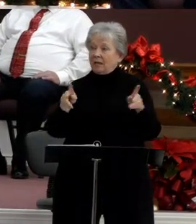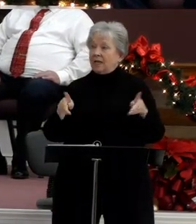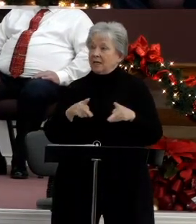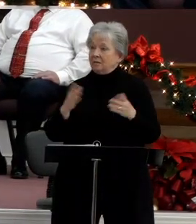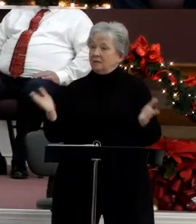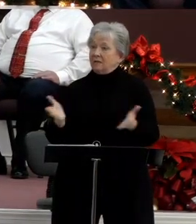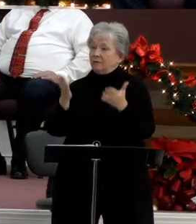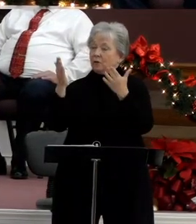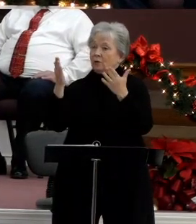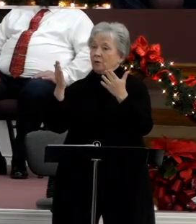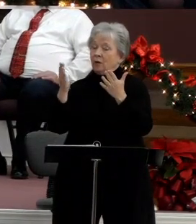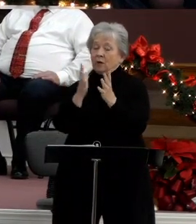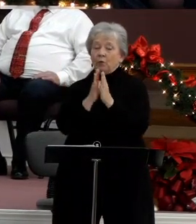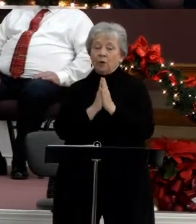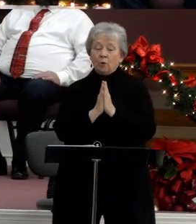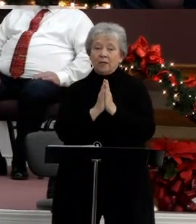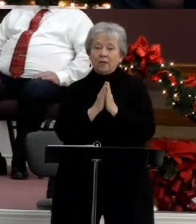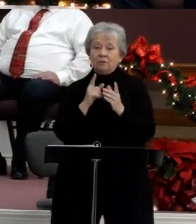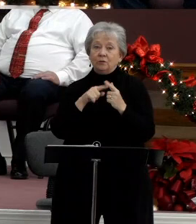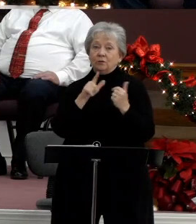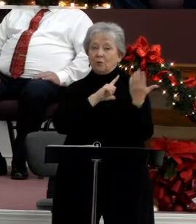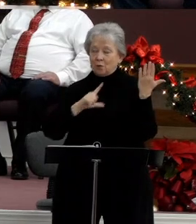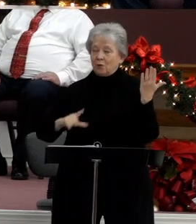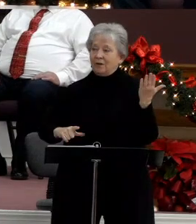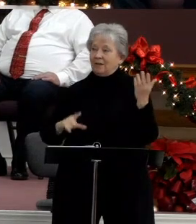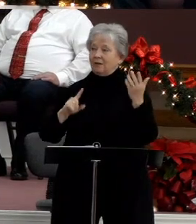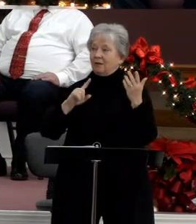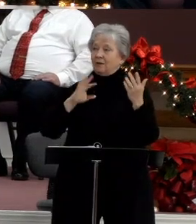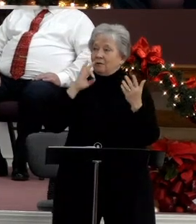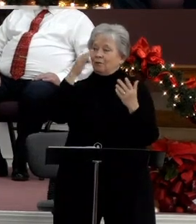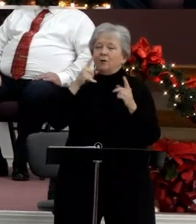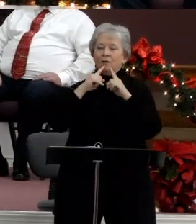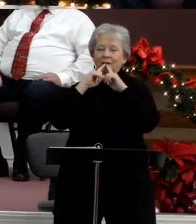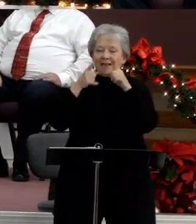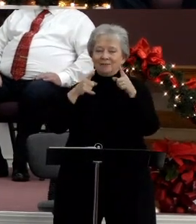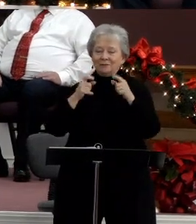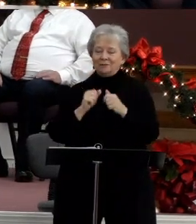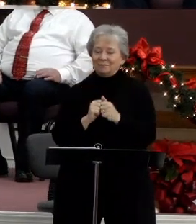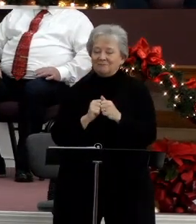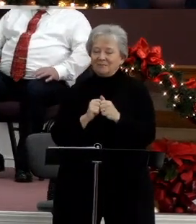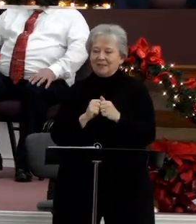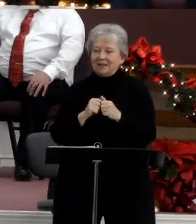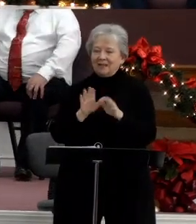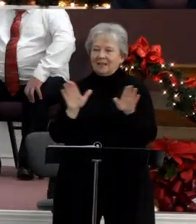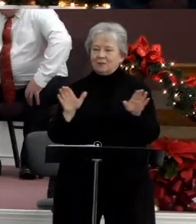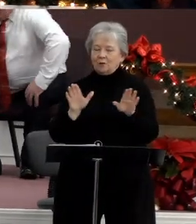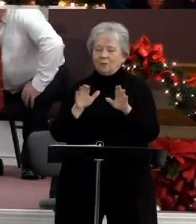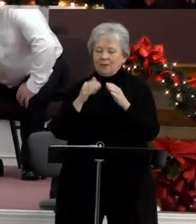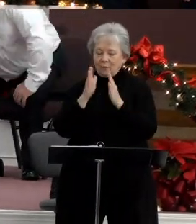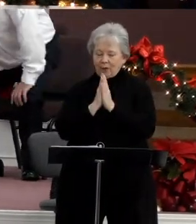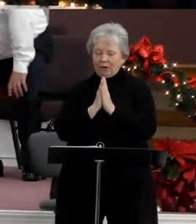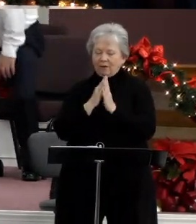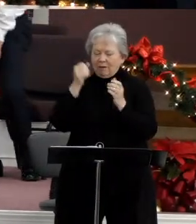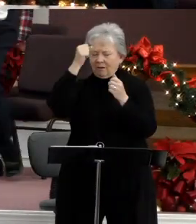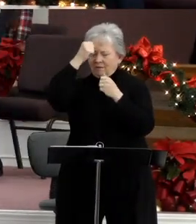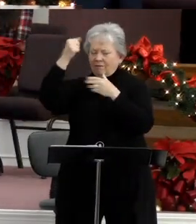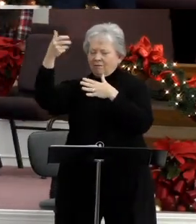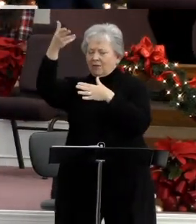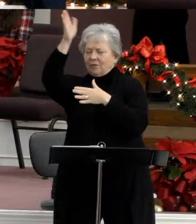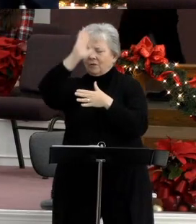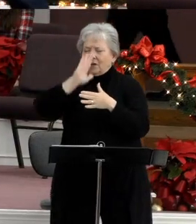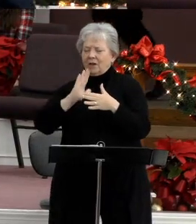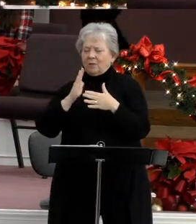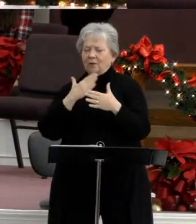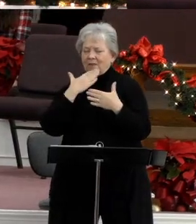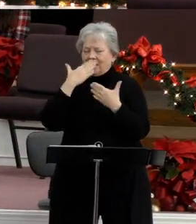Lord and look forward to His answer to each and every one of those. Let me open us in a word of prayer as we begin our service together this morning. Father God, we thank you for the